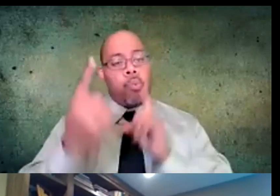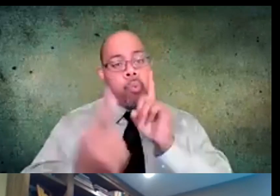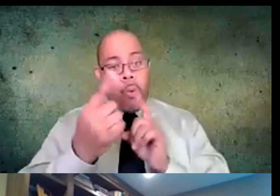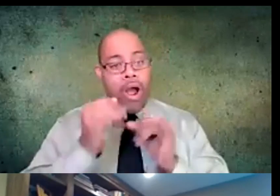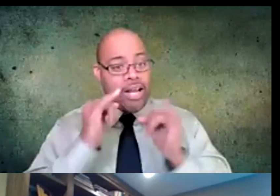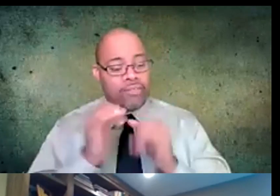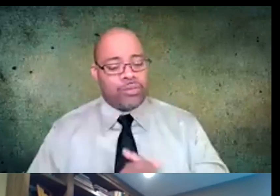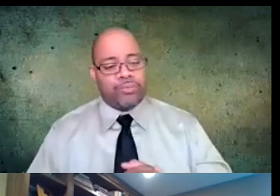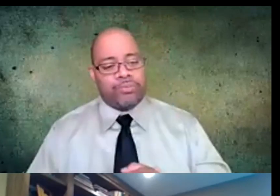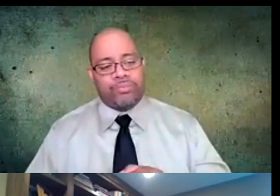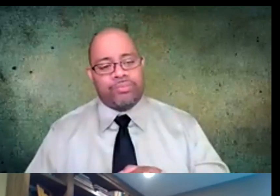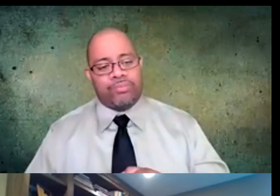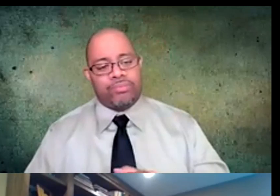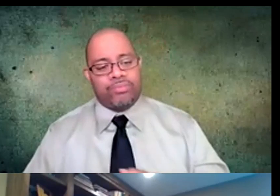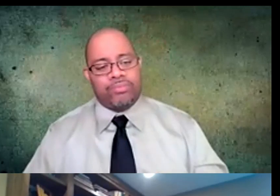interviews,